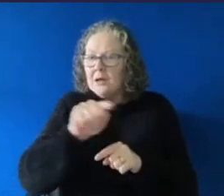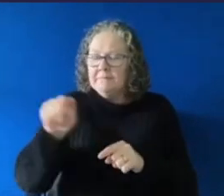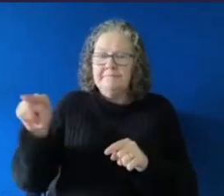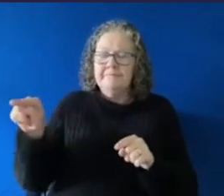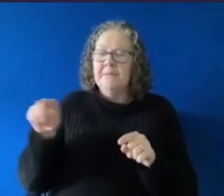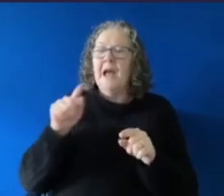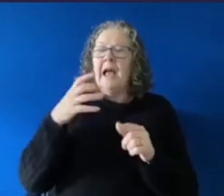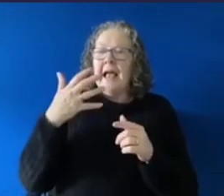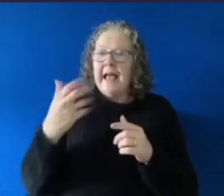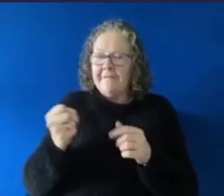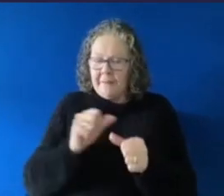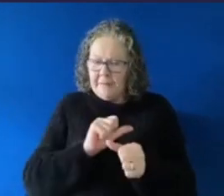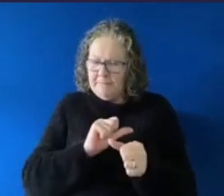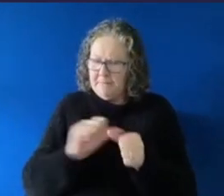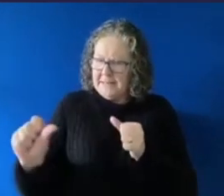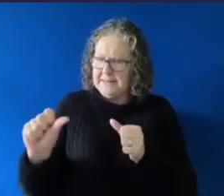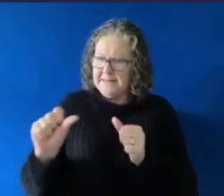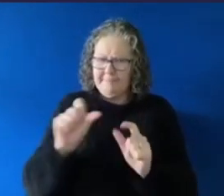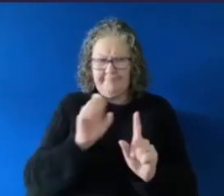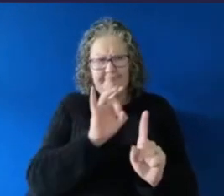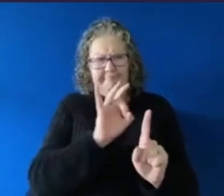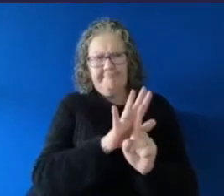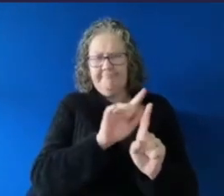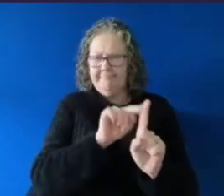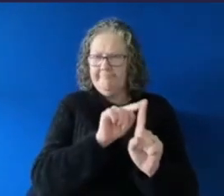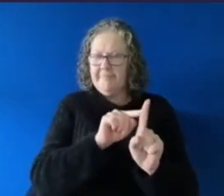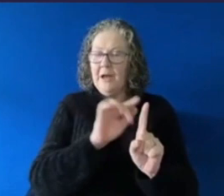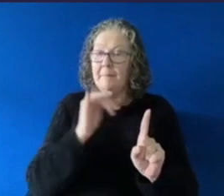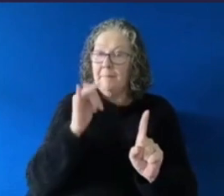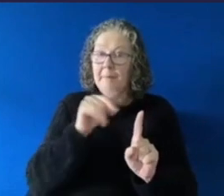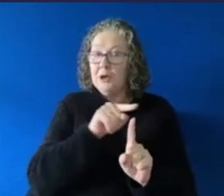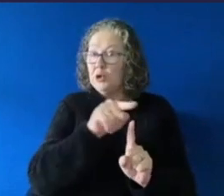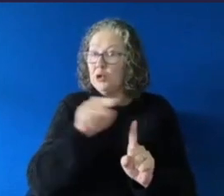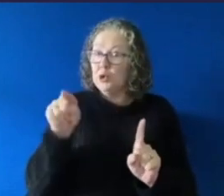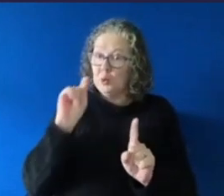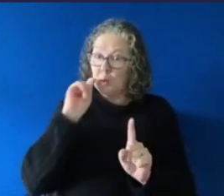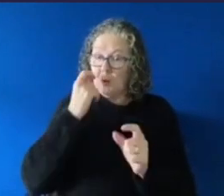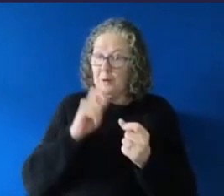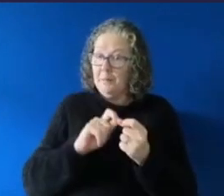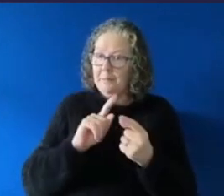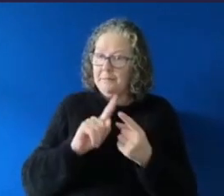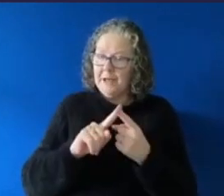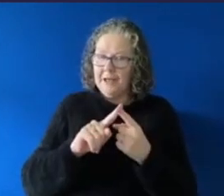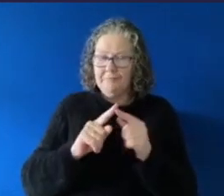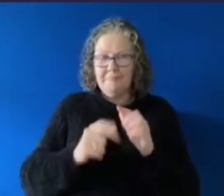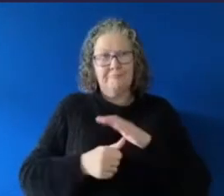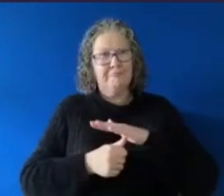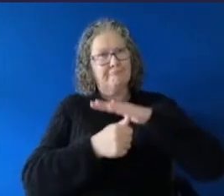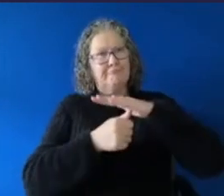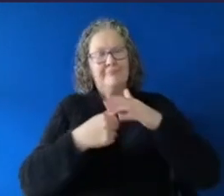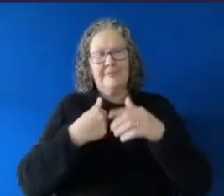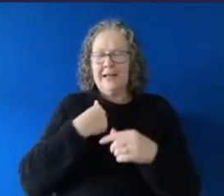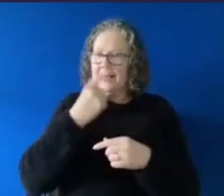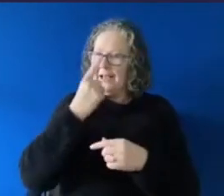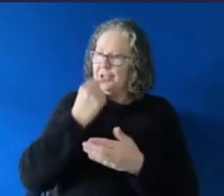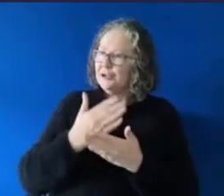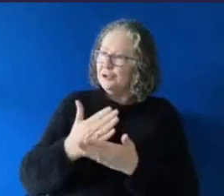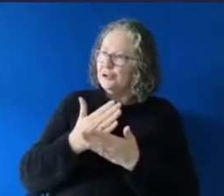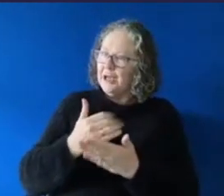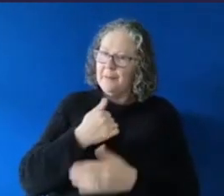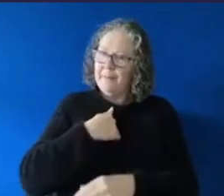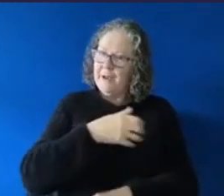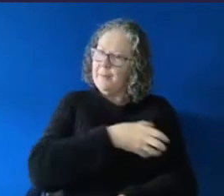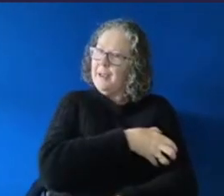is potentially where you might be queen of your castle, sometimes sharing and negotiating your power, but having that power